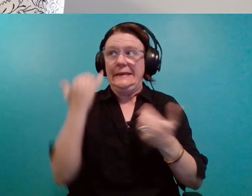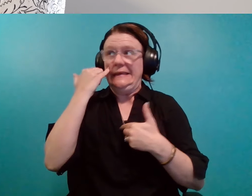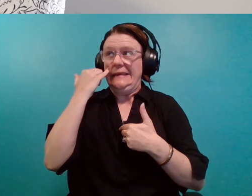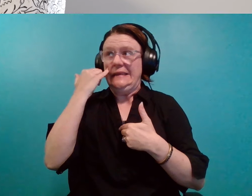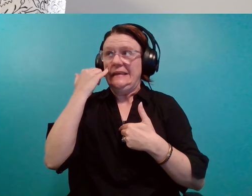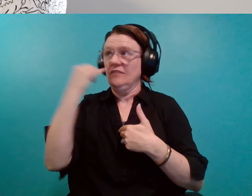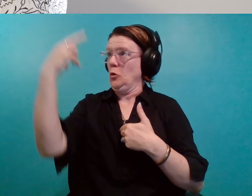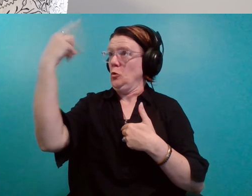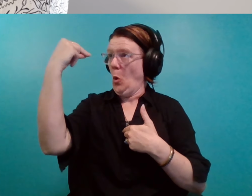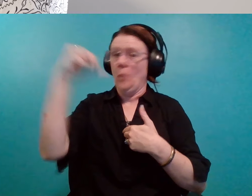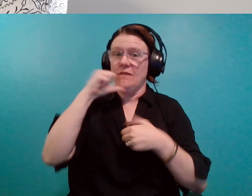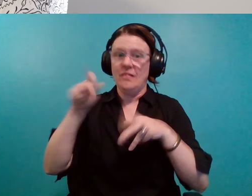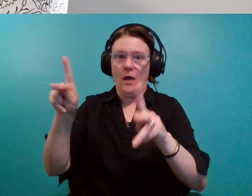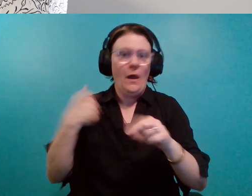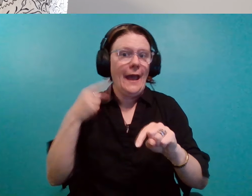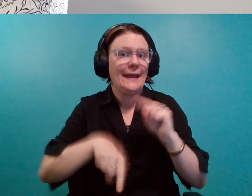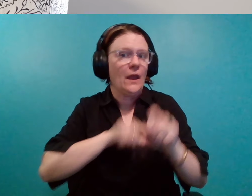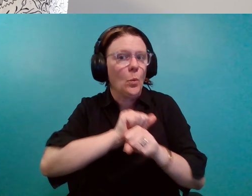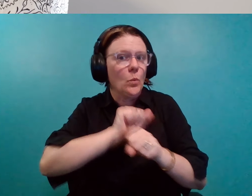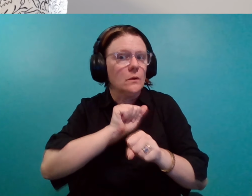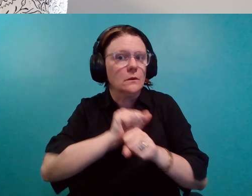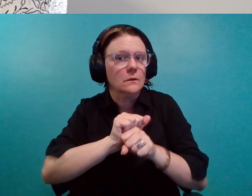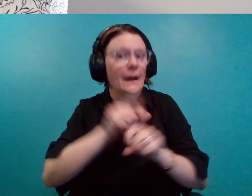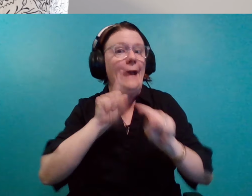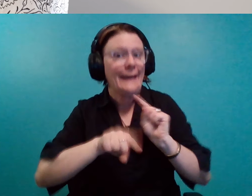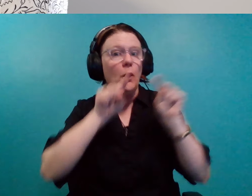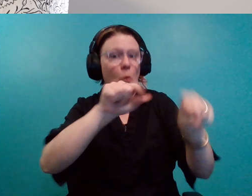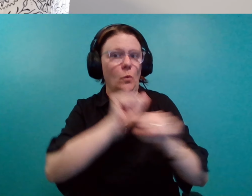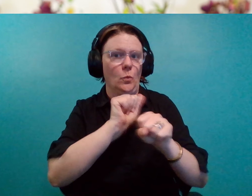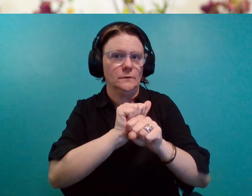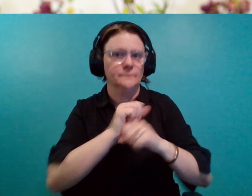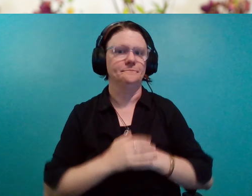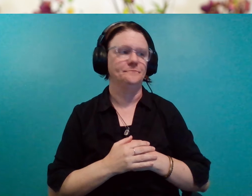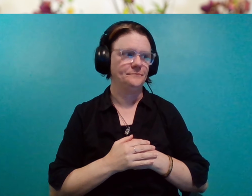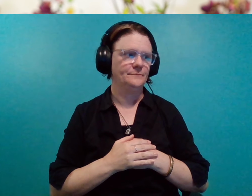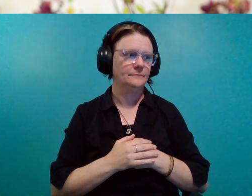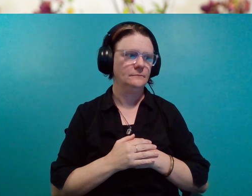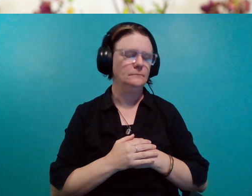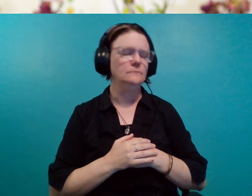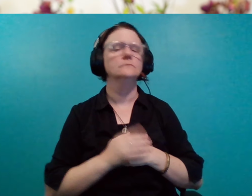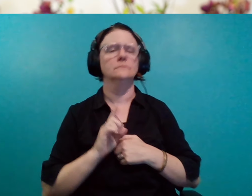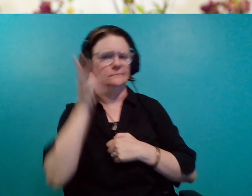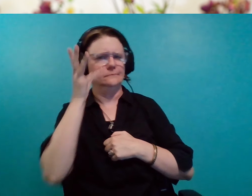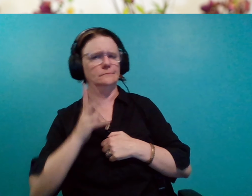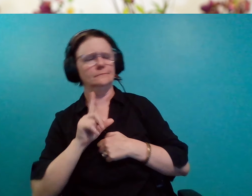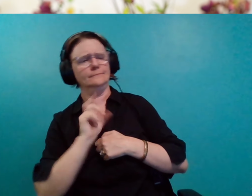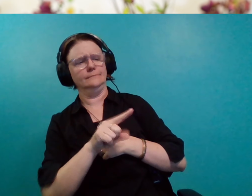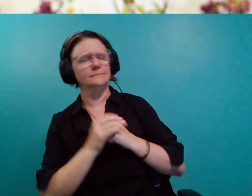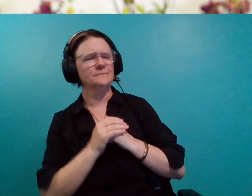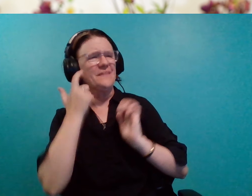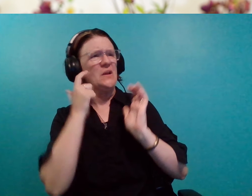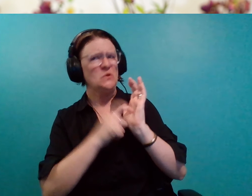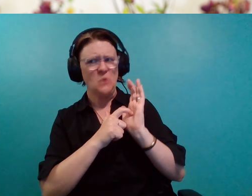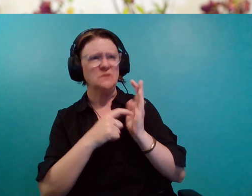if I don't have that, I am not going to be able to work. It will prevent me from going to work. So I feel like one thing that